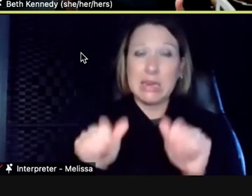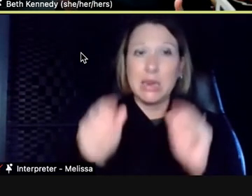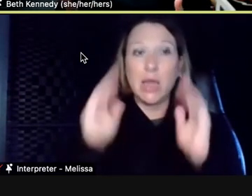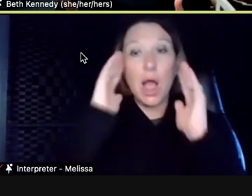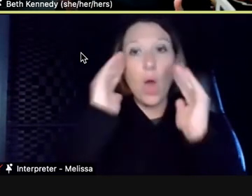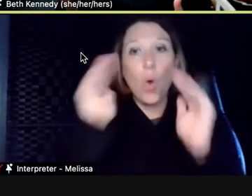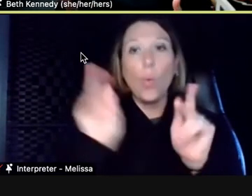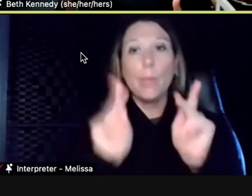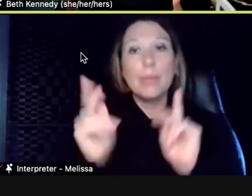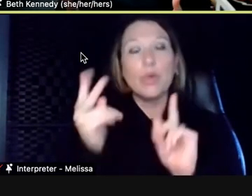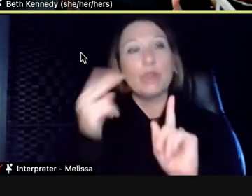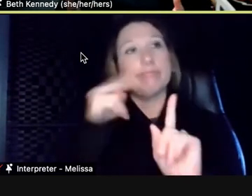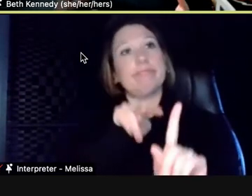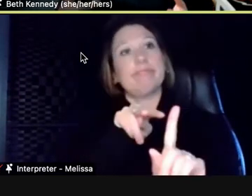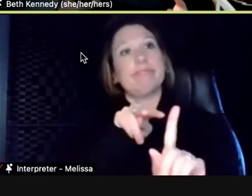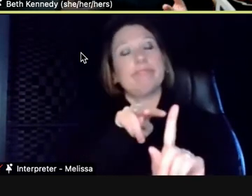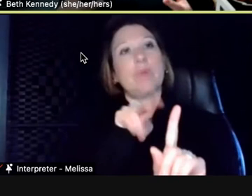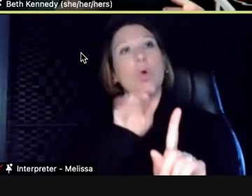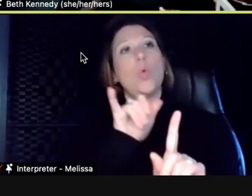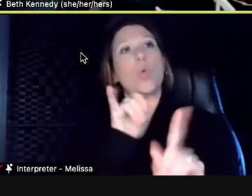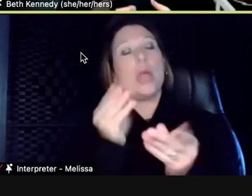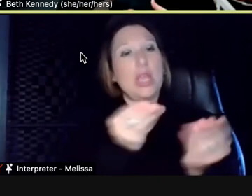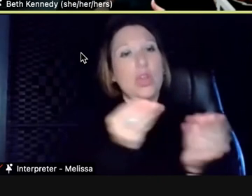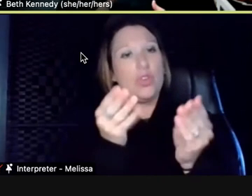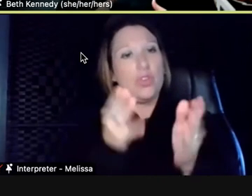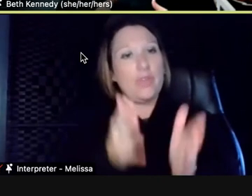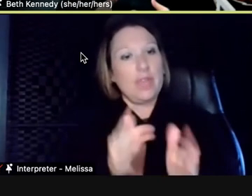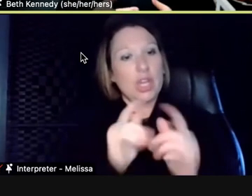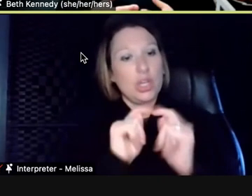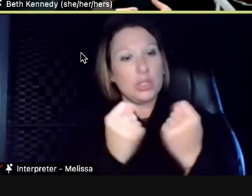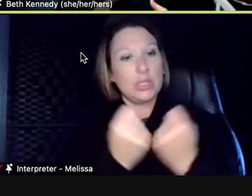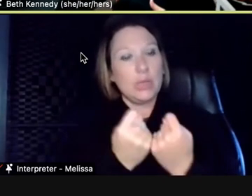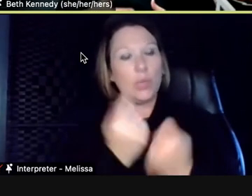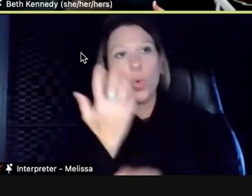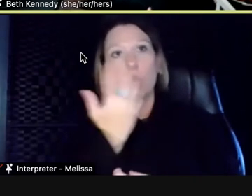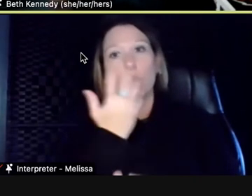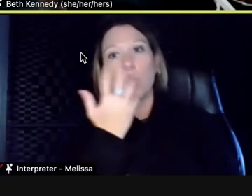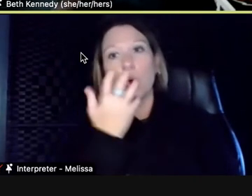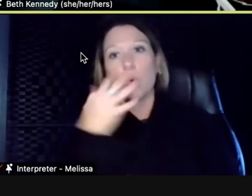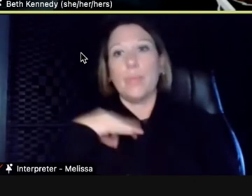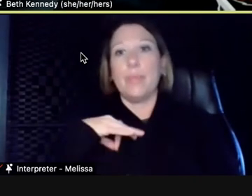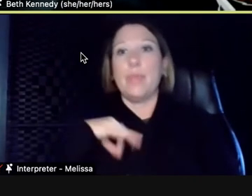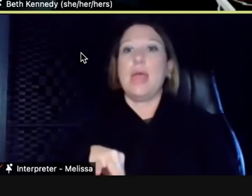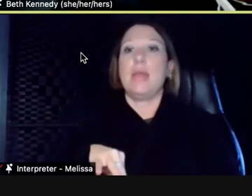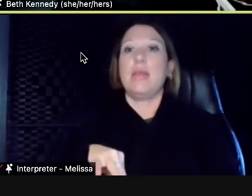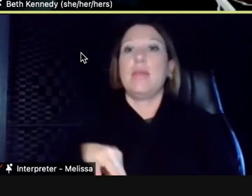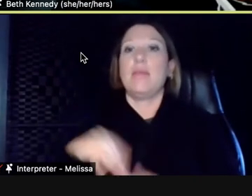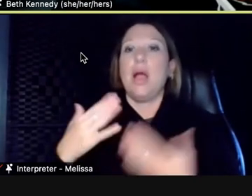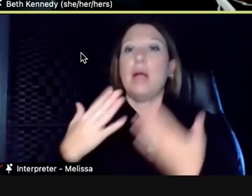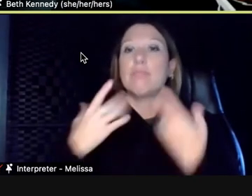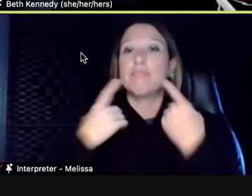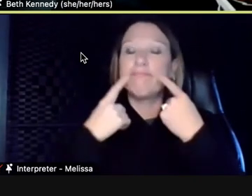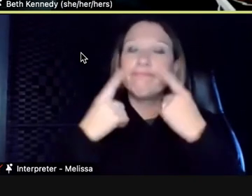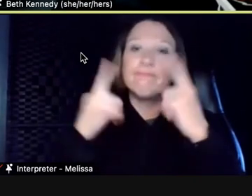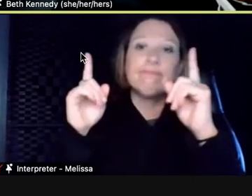about it. Having an intervener on the team is just a huge benefit to achieving student educational